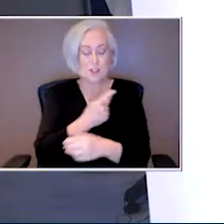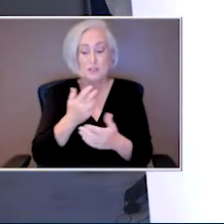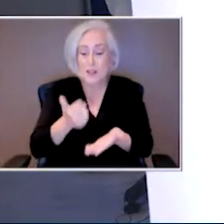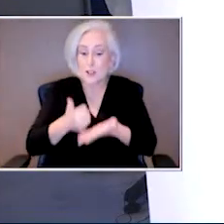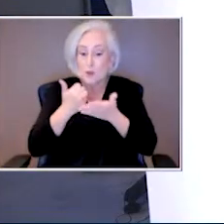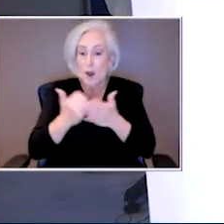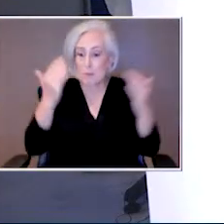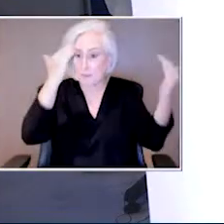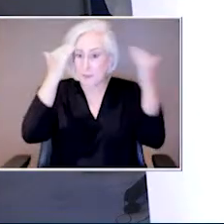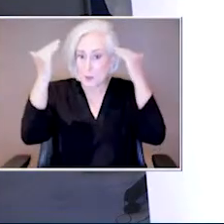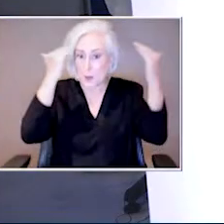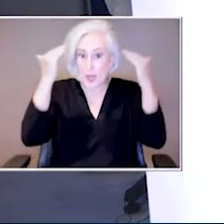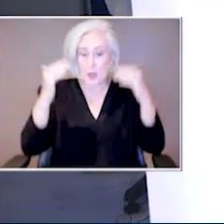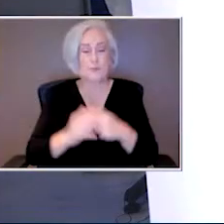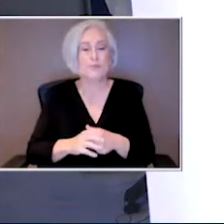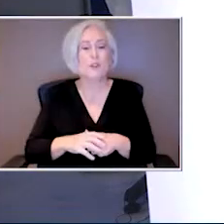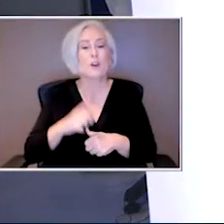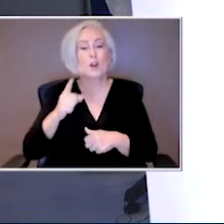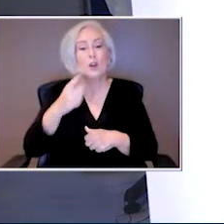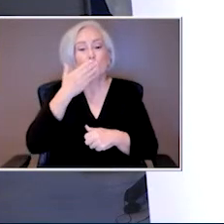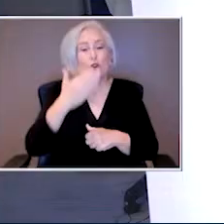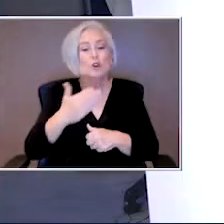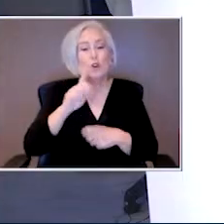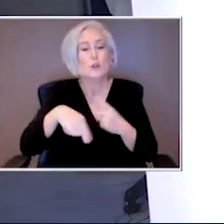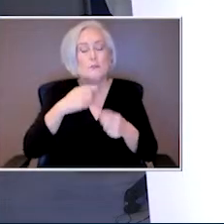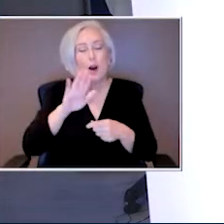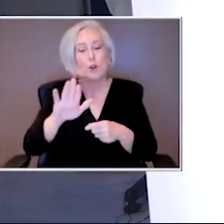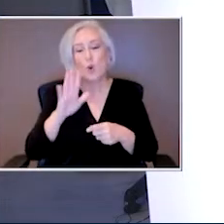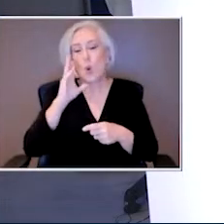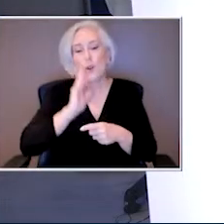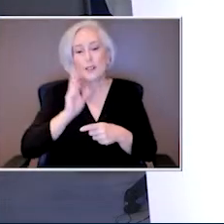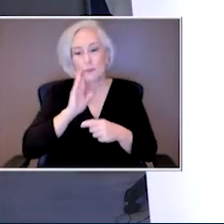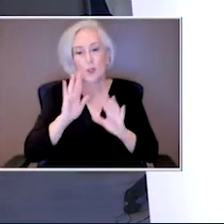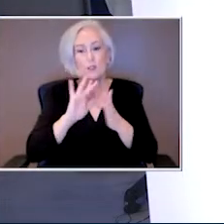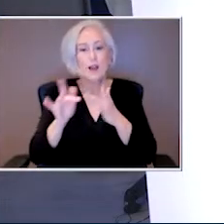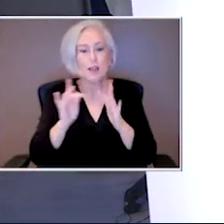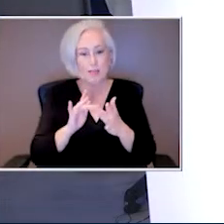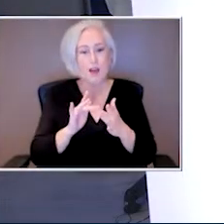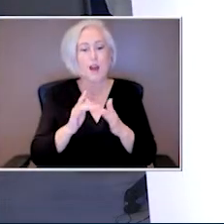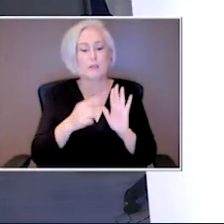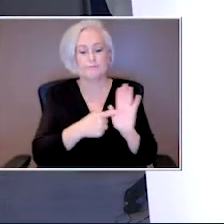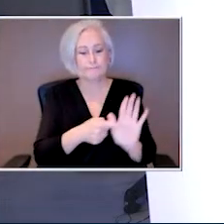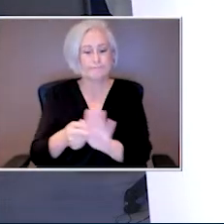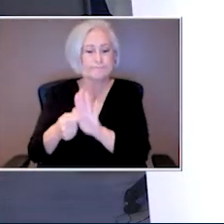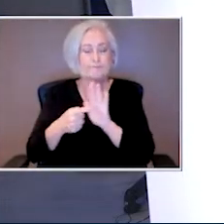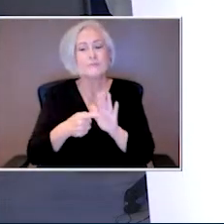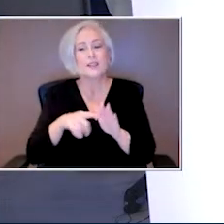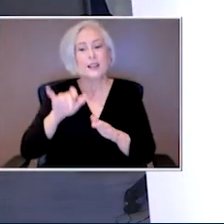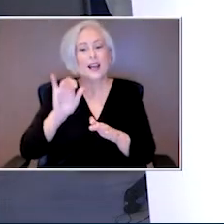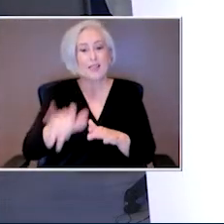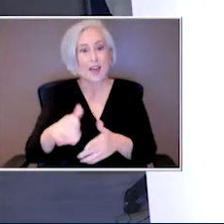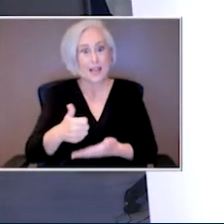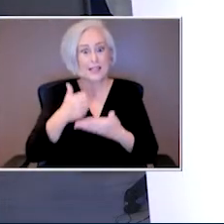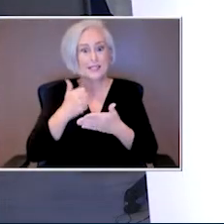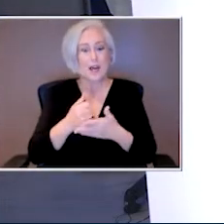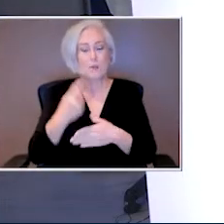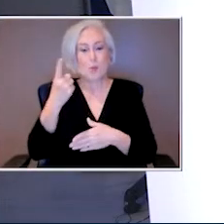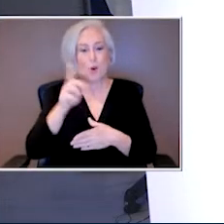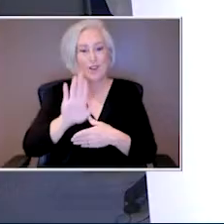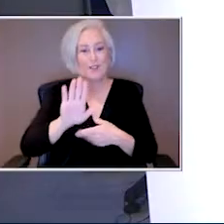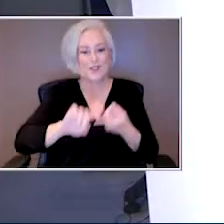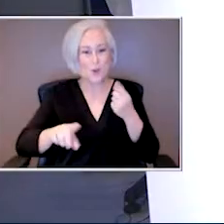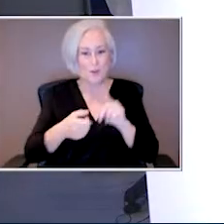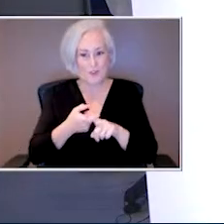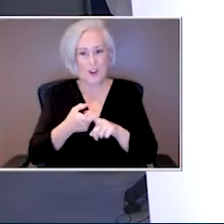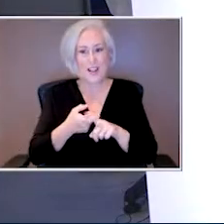you've been very vocal about your experience online, kind of shedding some light on all of this. And it's actually helped one of your friends in a very big